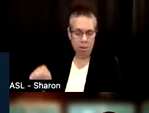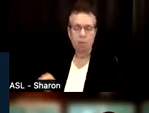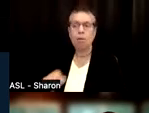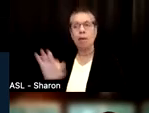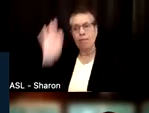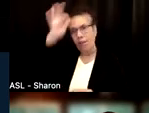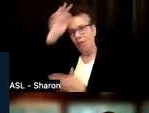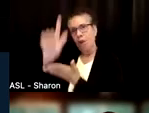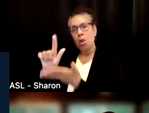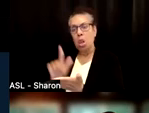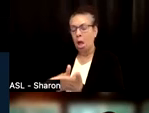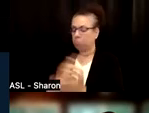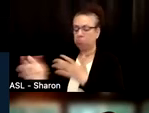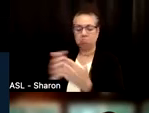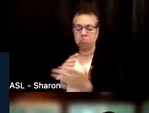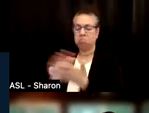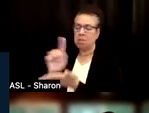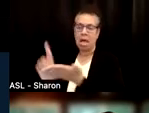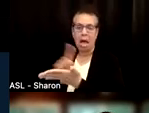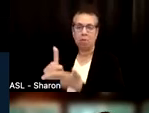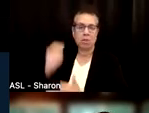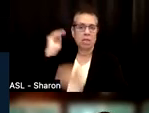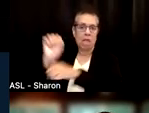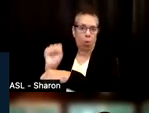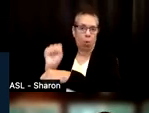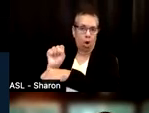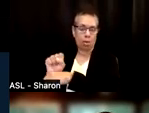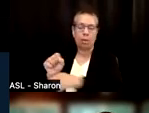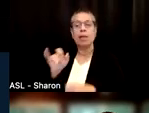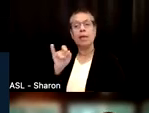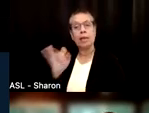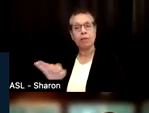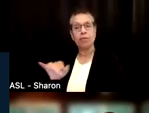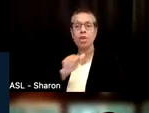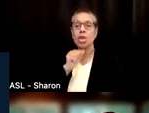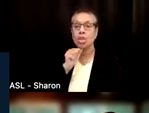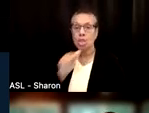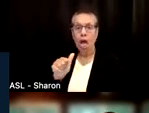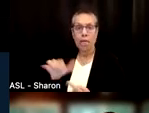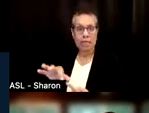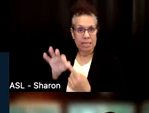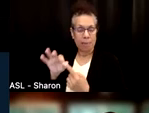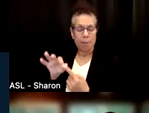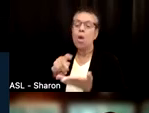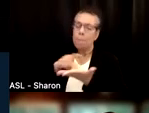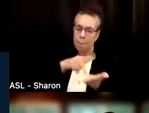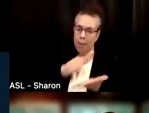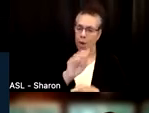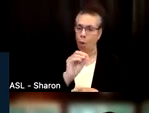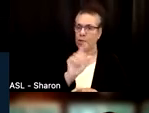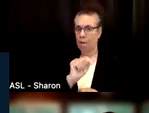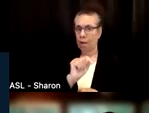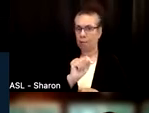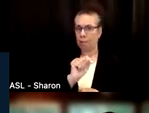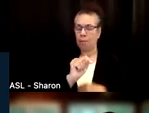law doesn't limit the number of hours that adults can work. It just says that if you're not exempt, you have to get paid overtime for the hours over